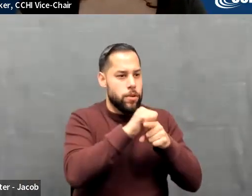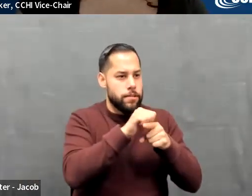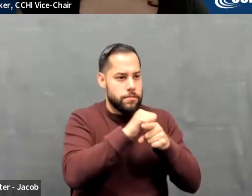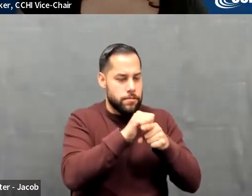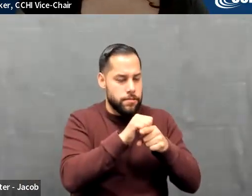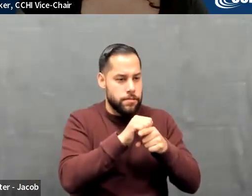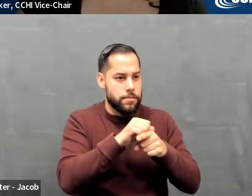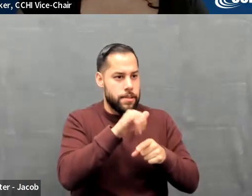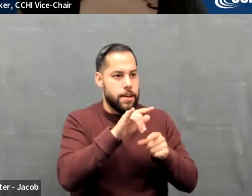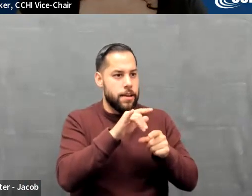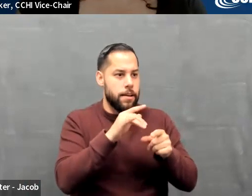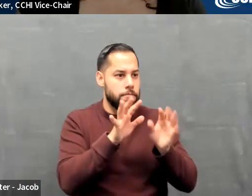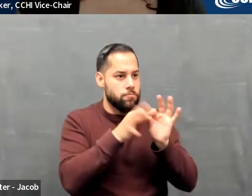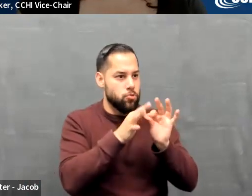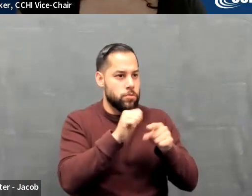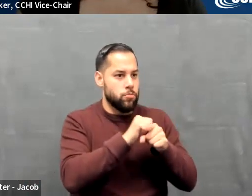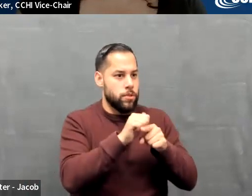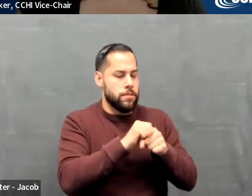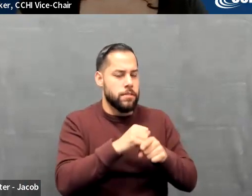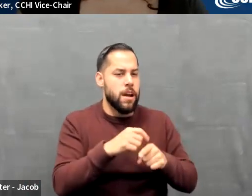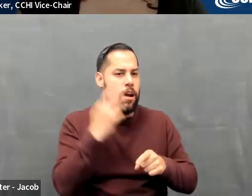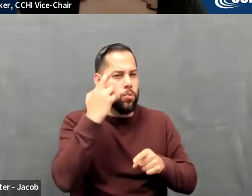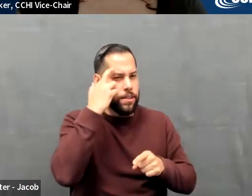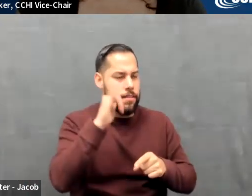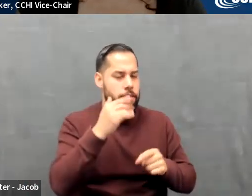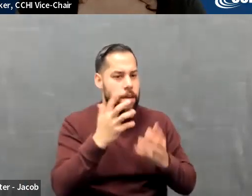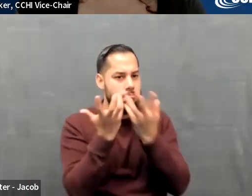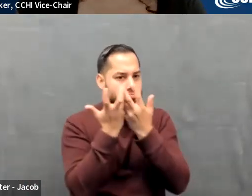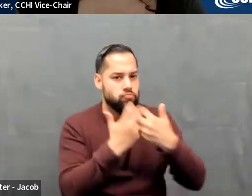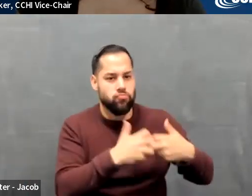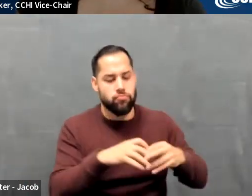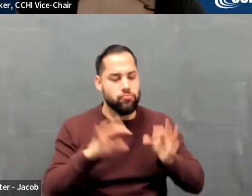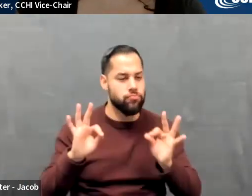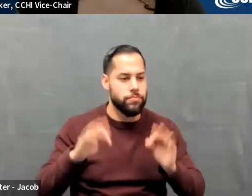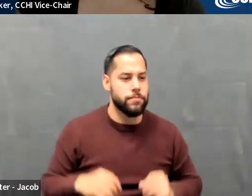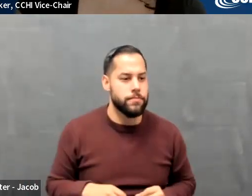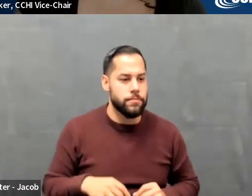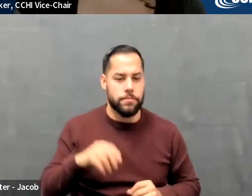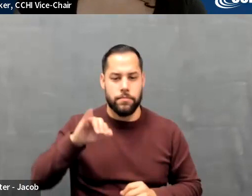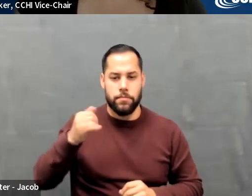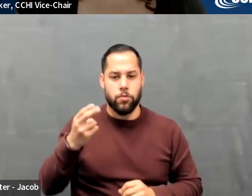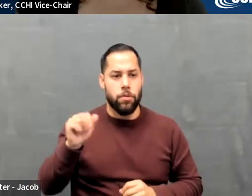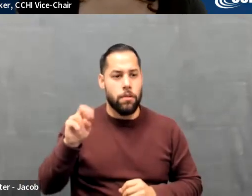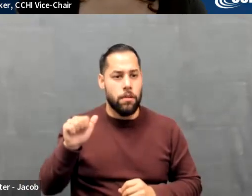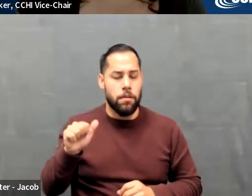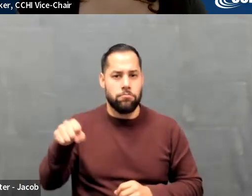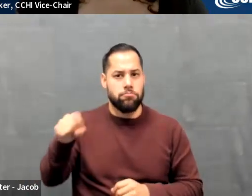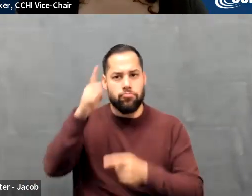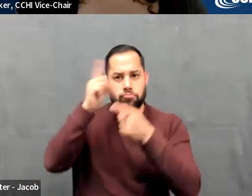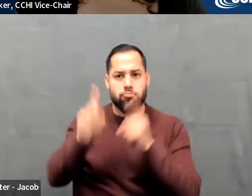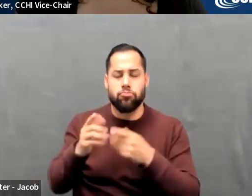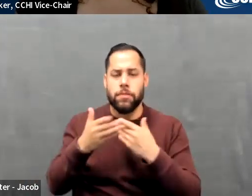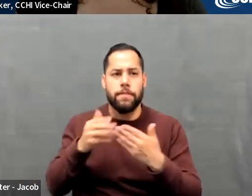Mm-hmm. I find that works really, really well. Yeah, agreed. Even if I'm teaching a